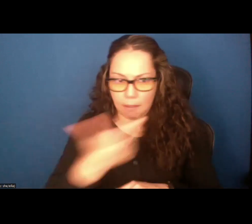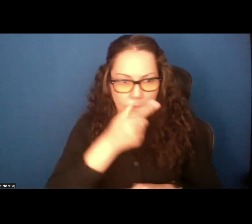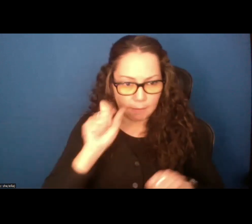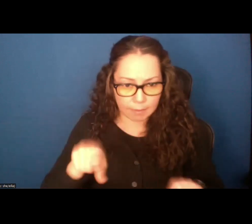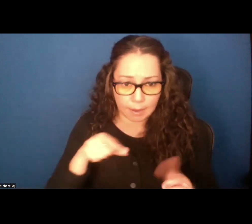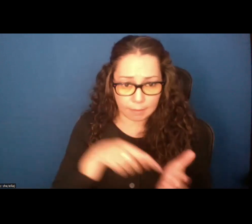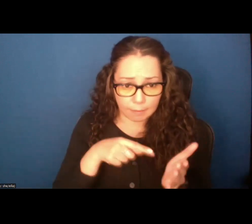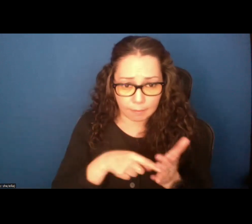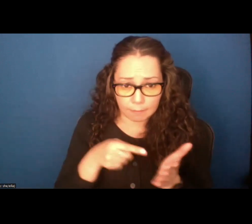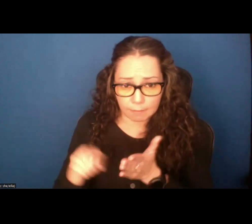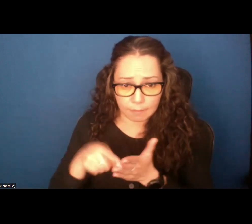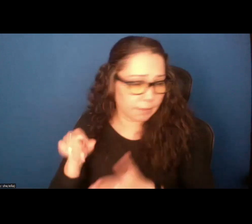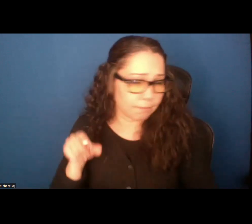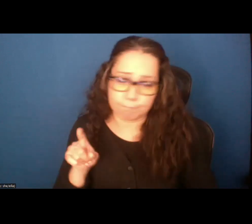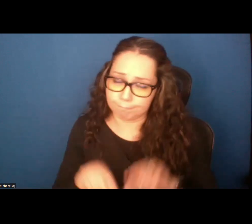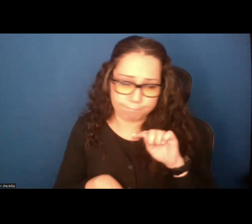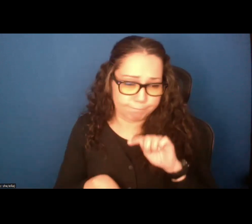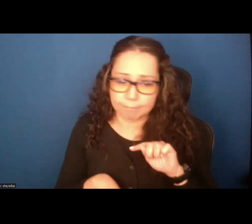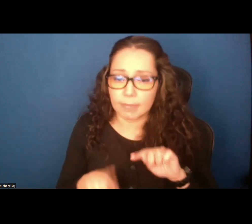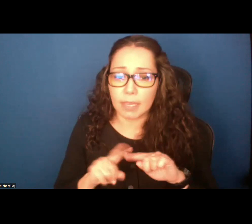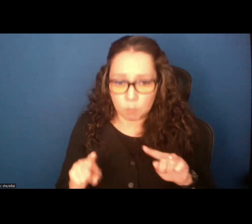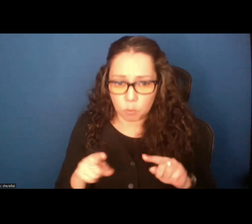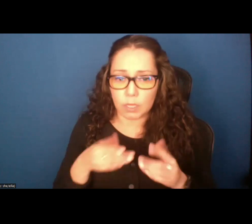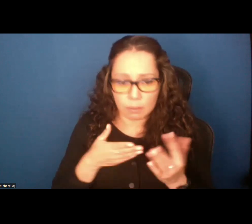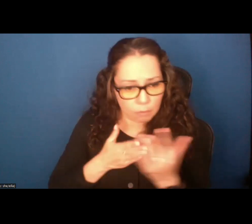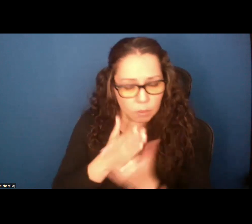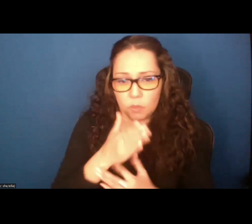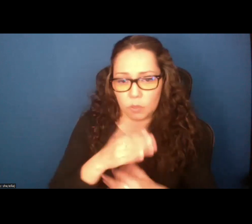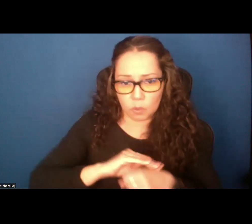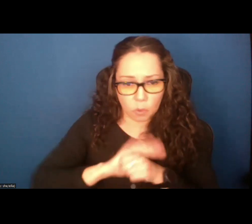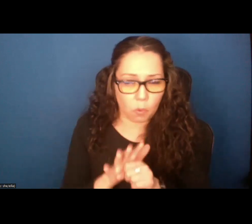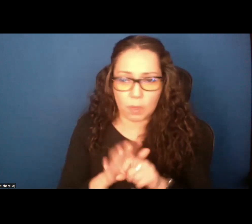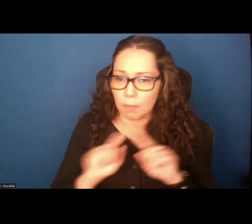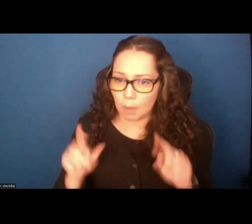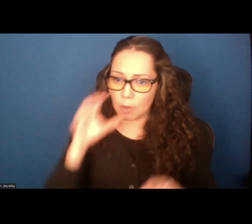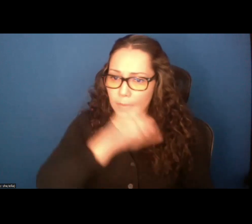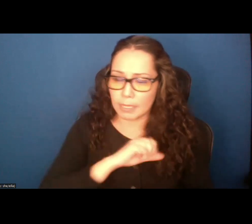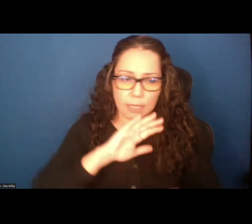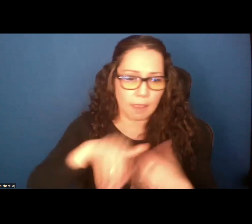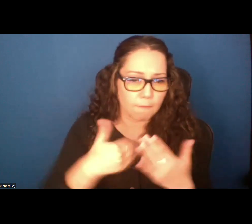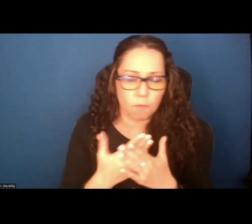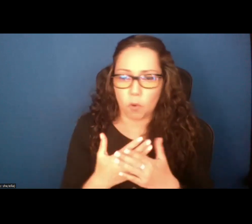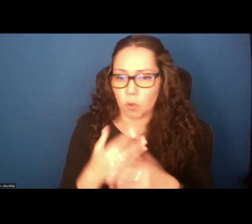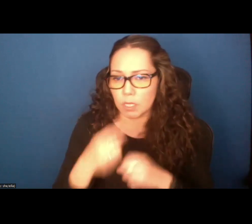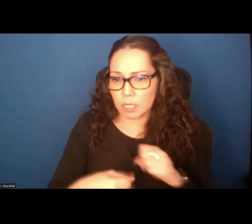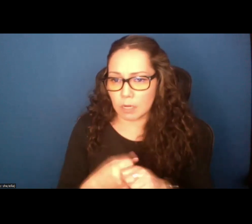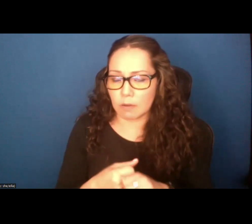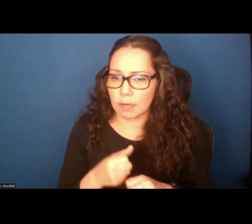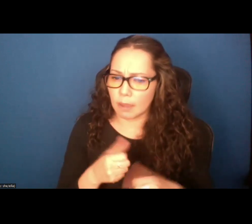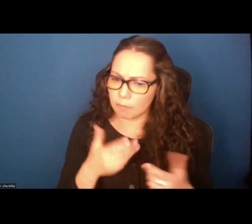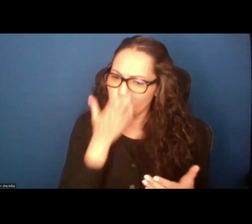we missed a whole year of a decent quality of life